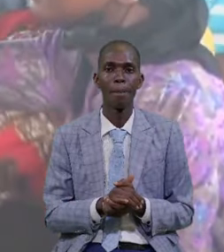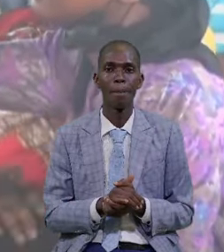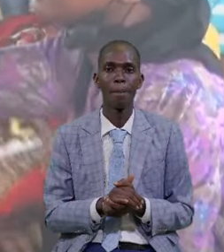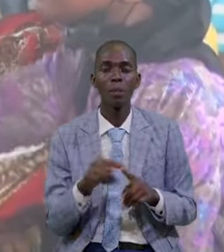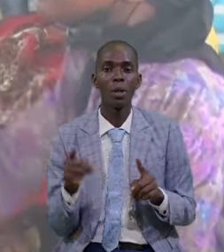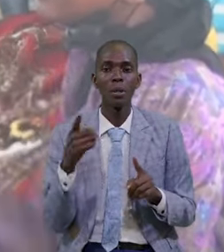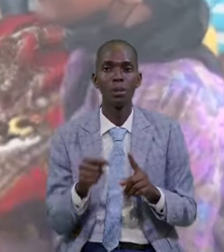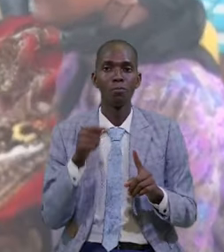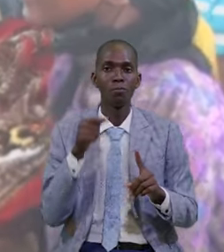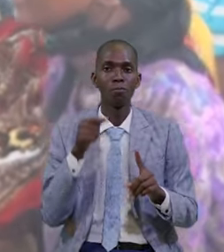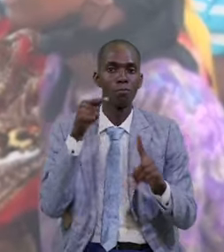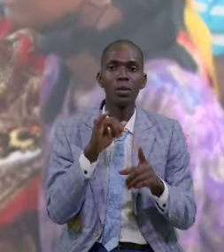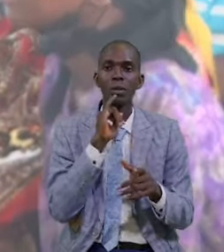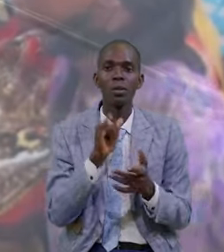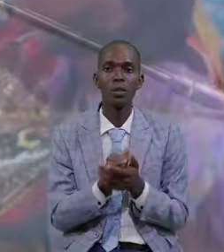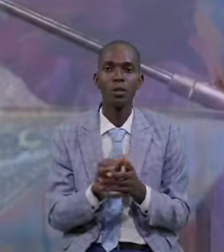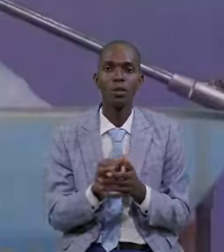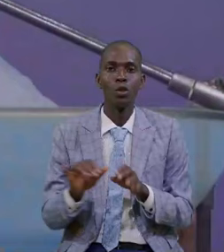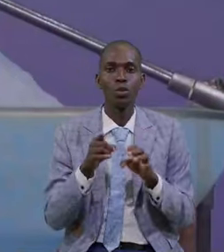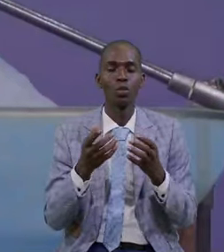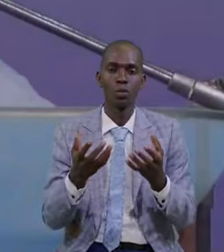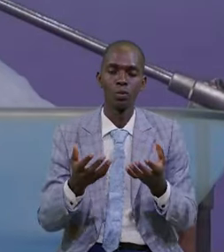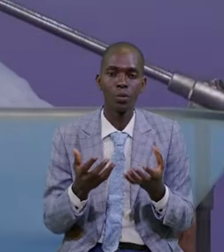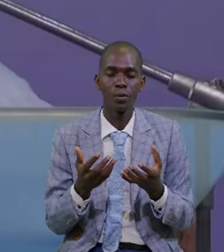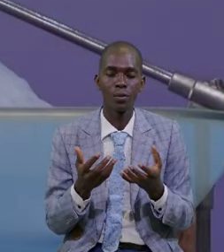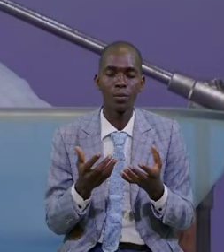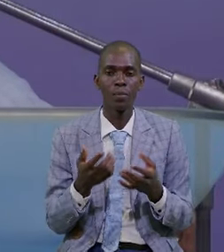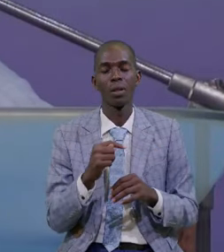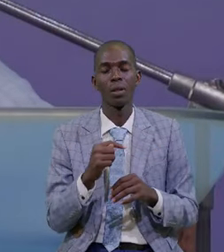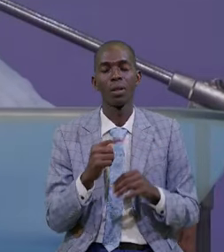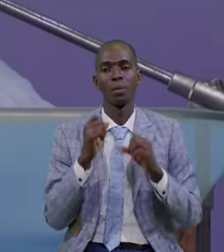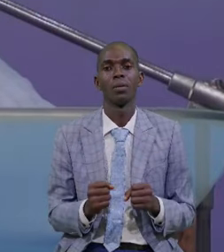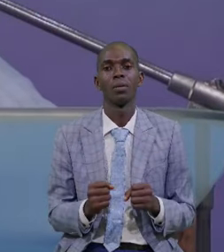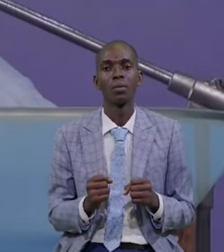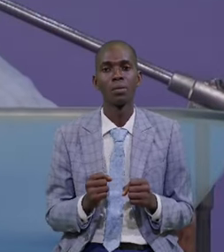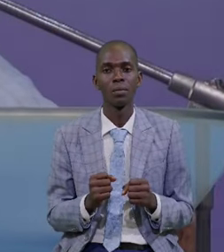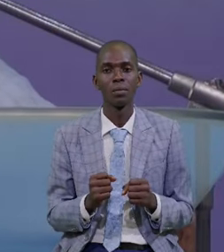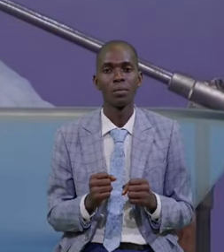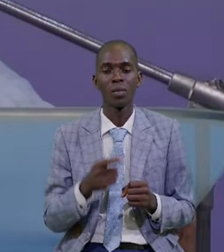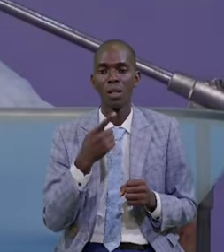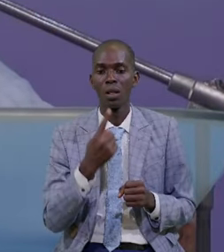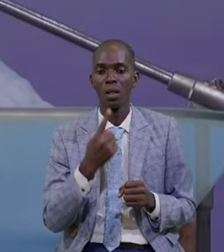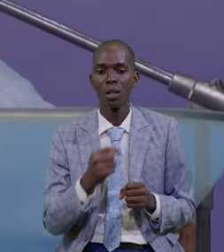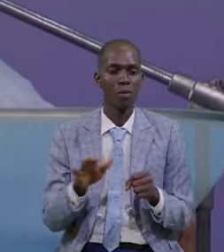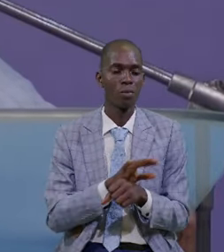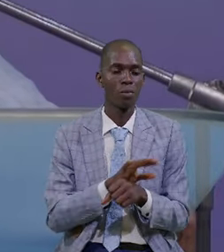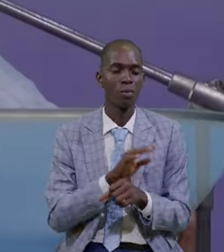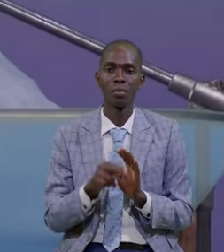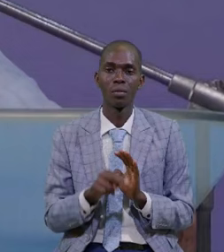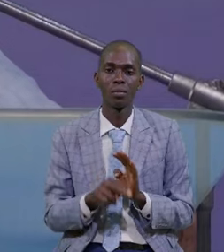you desire the power, the fullness,